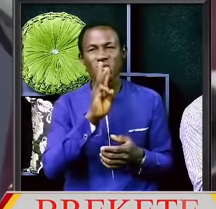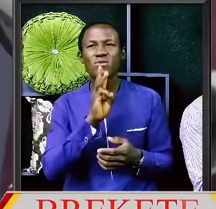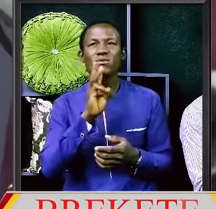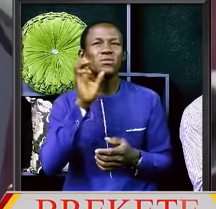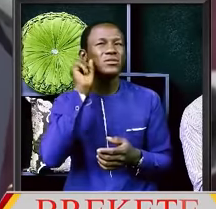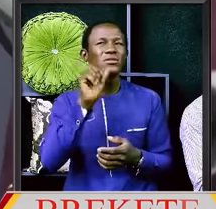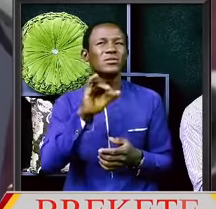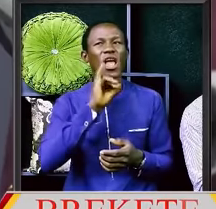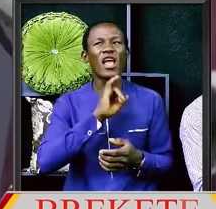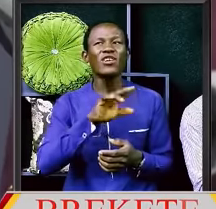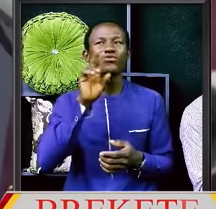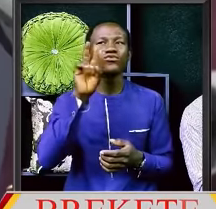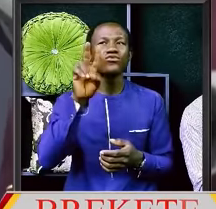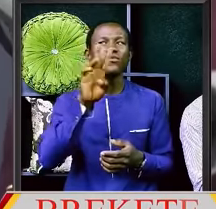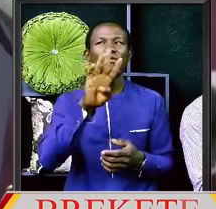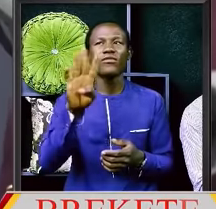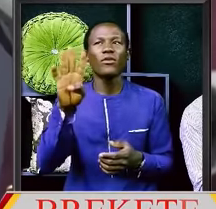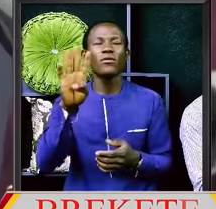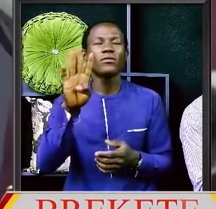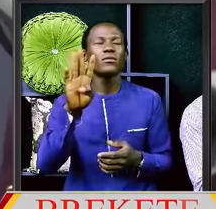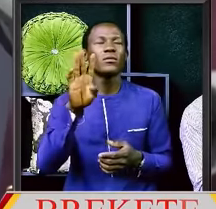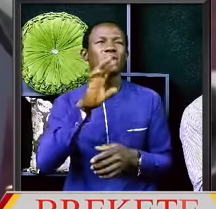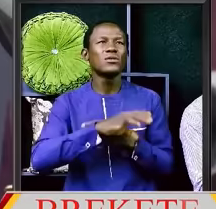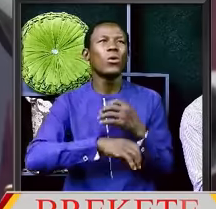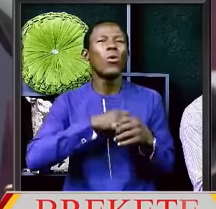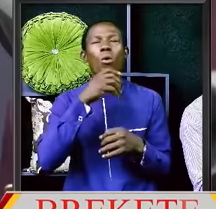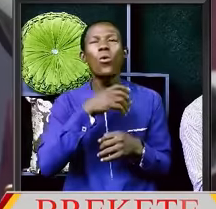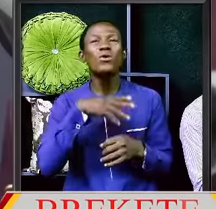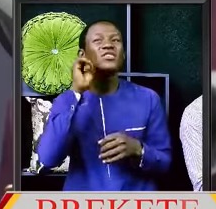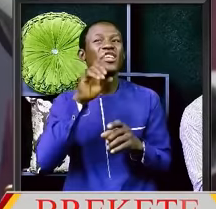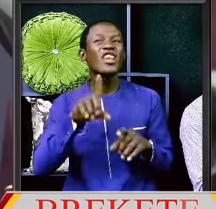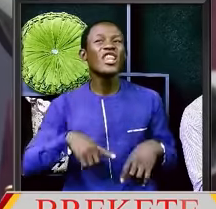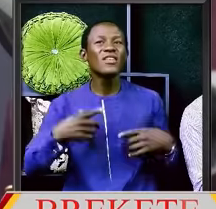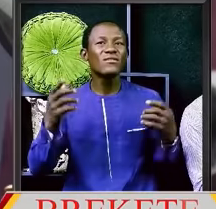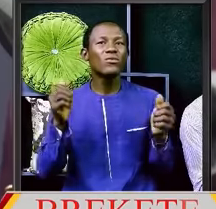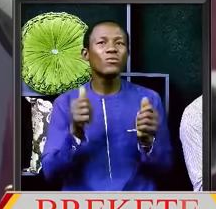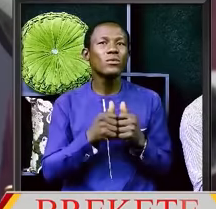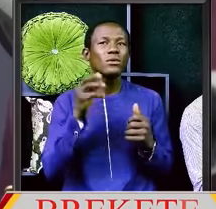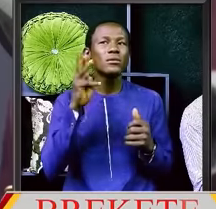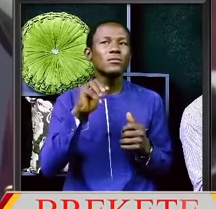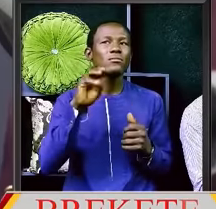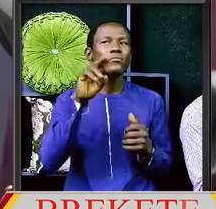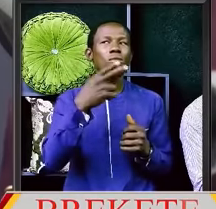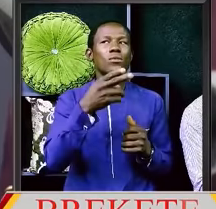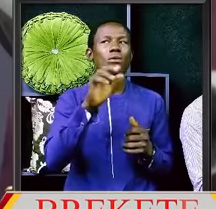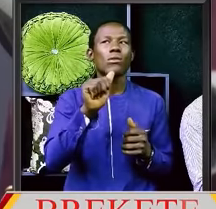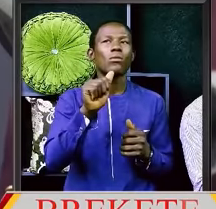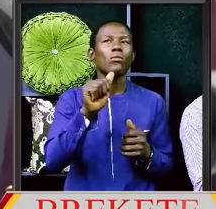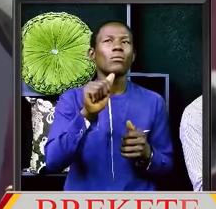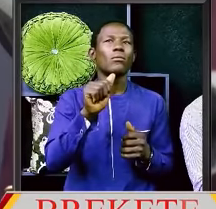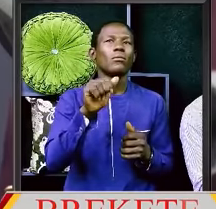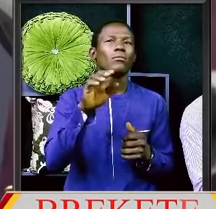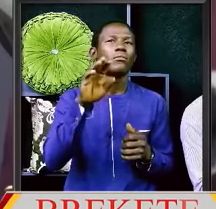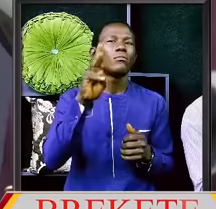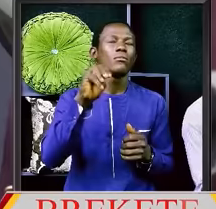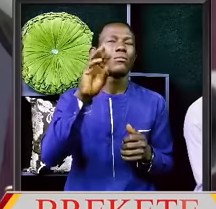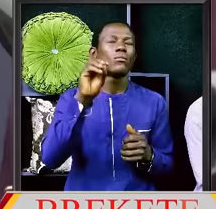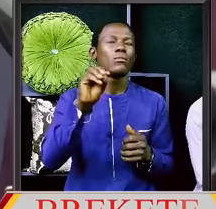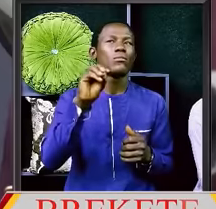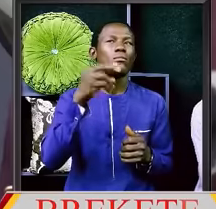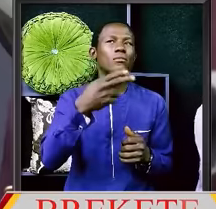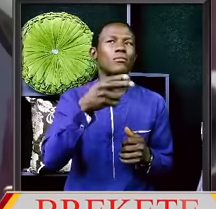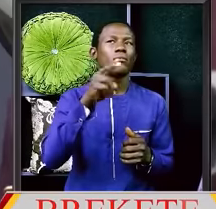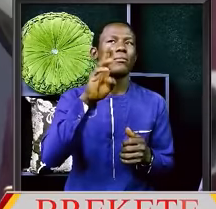over 7 or 8 years. She met him when she was a nothing, when she was a little child. Now at 24, with